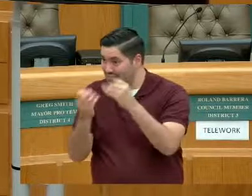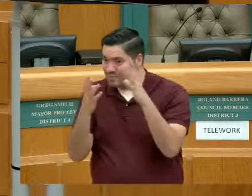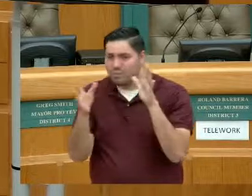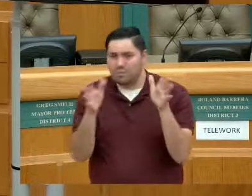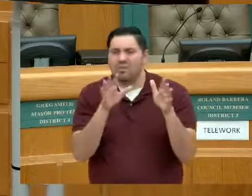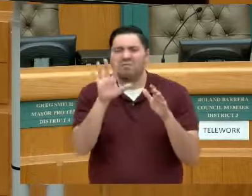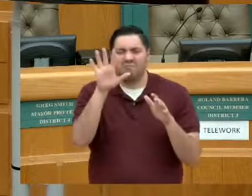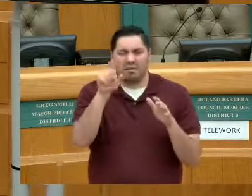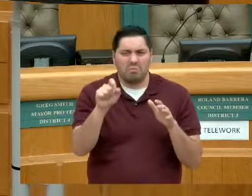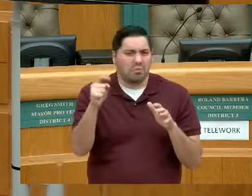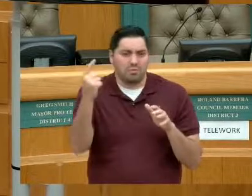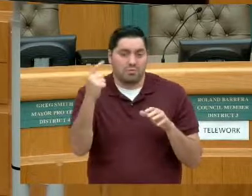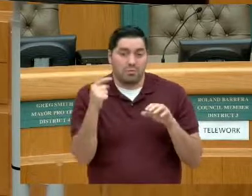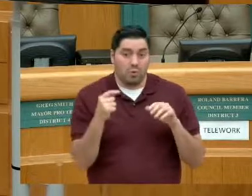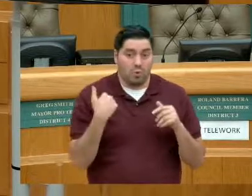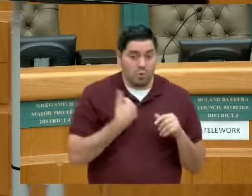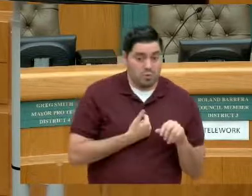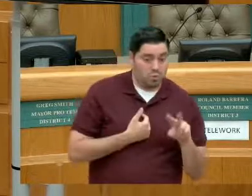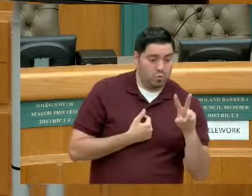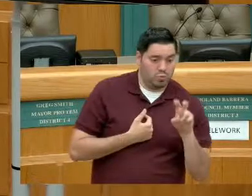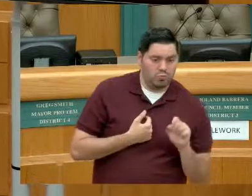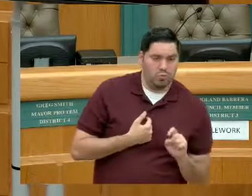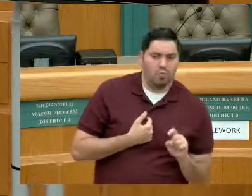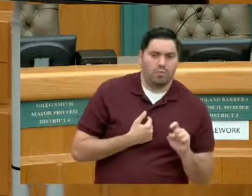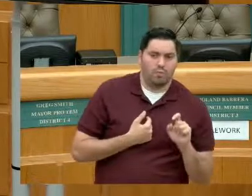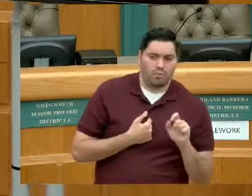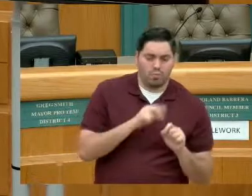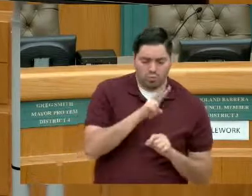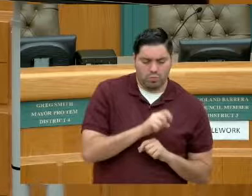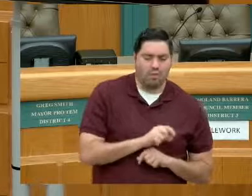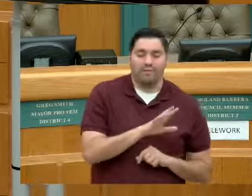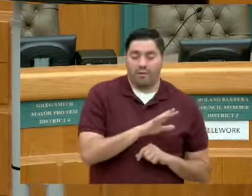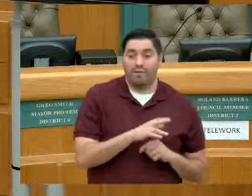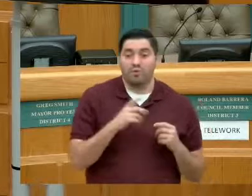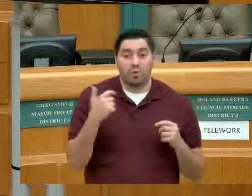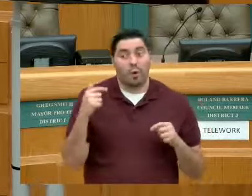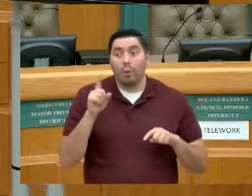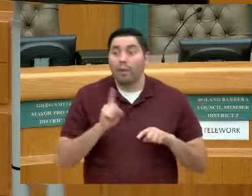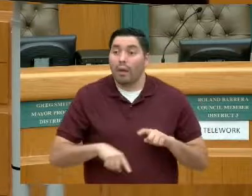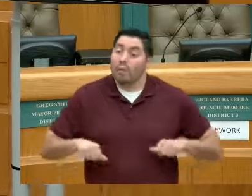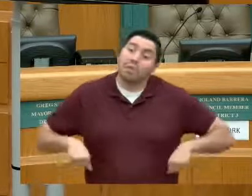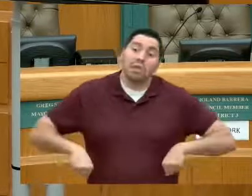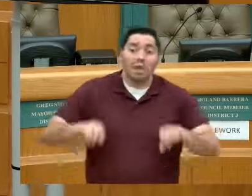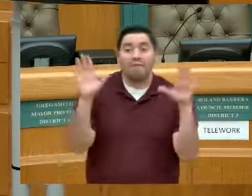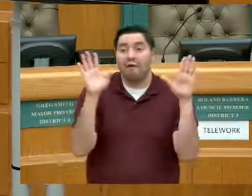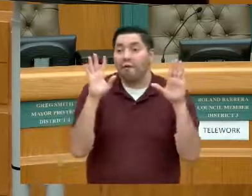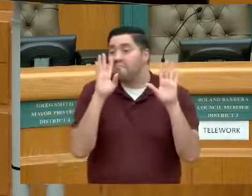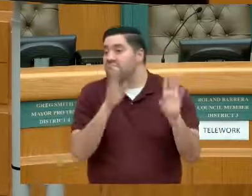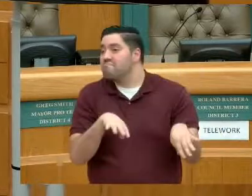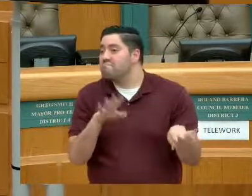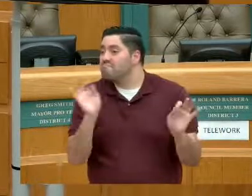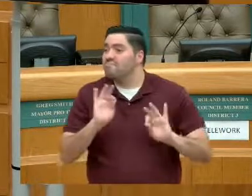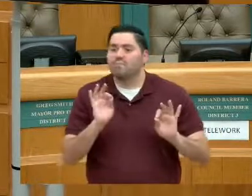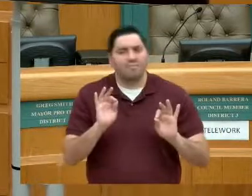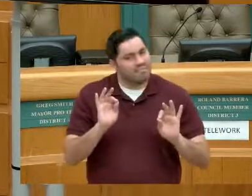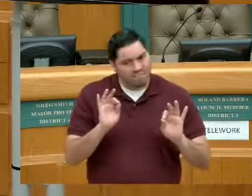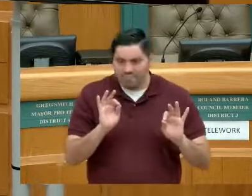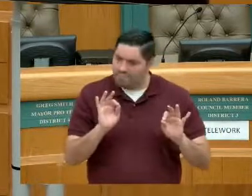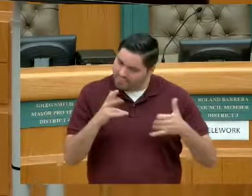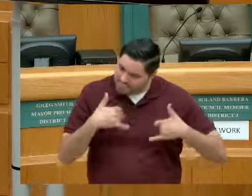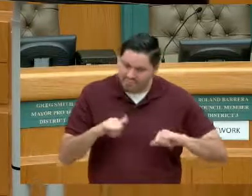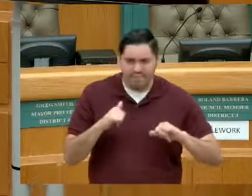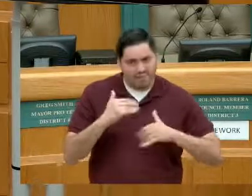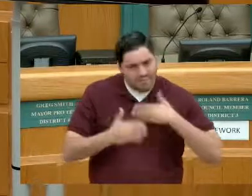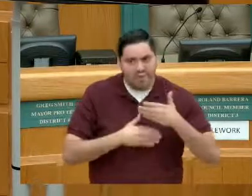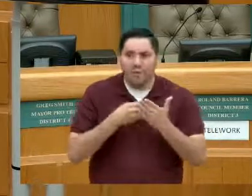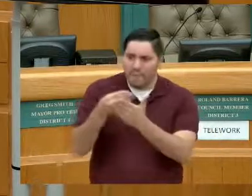their positives to tests given. So we're doing great, but that we can't give up. So